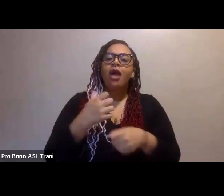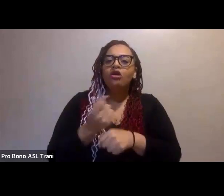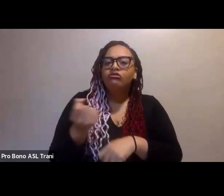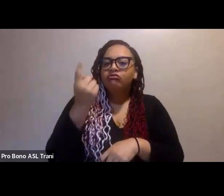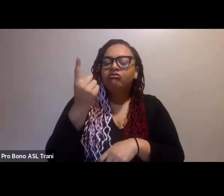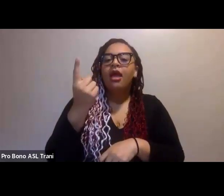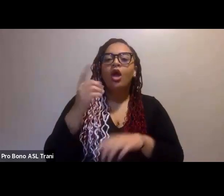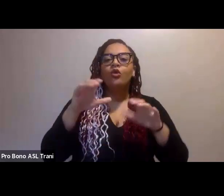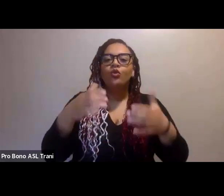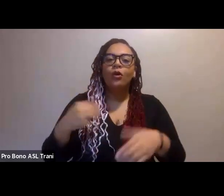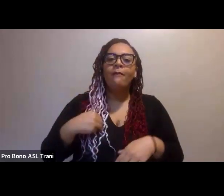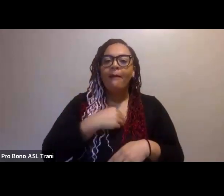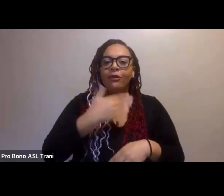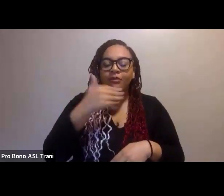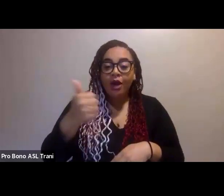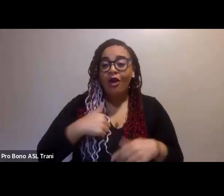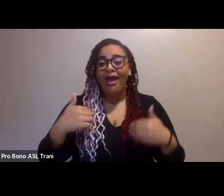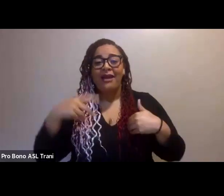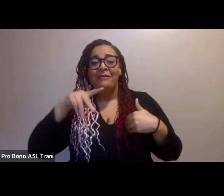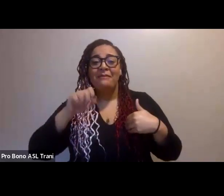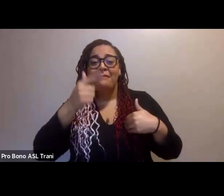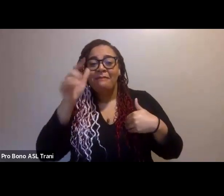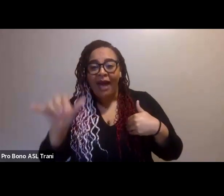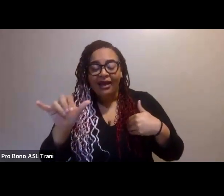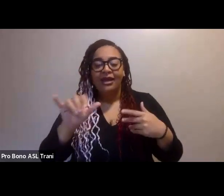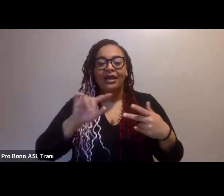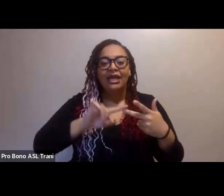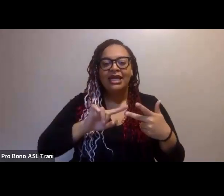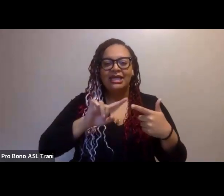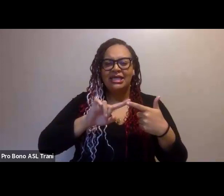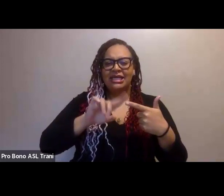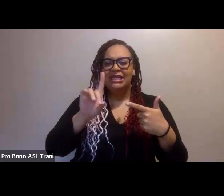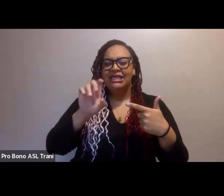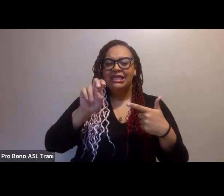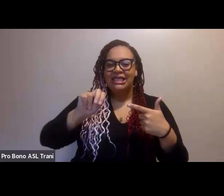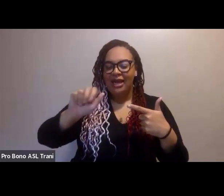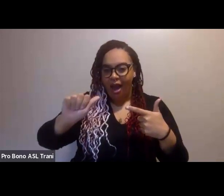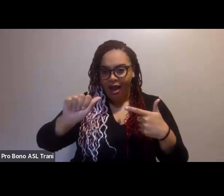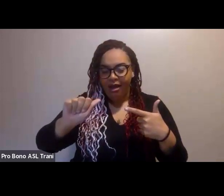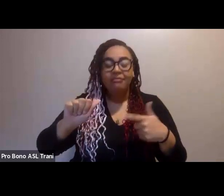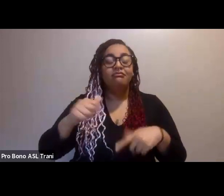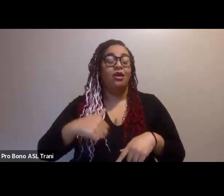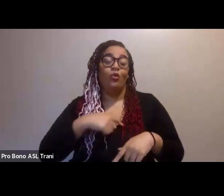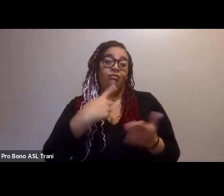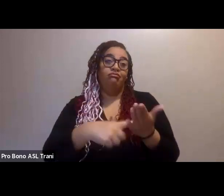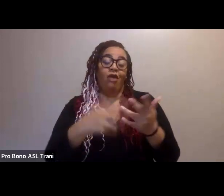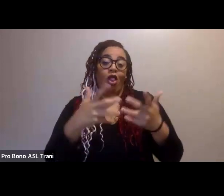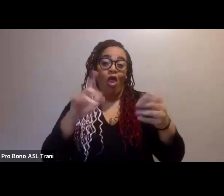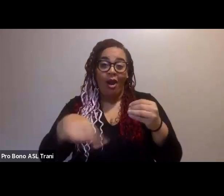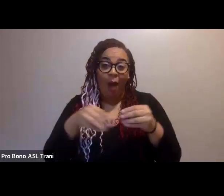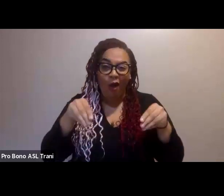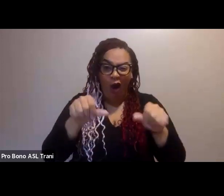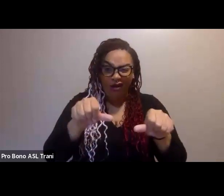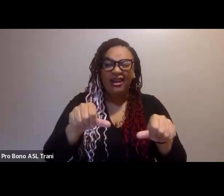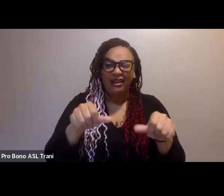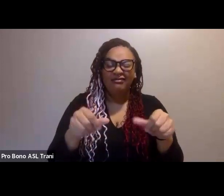had some great folks. I had Peggy and Gina in my room. We talked a lot about gardening once again, and I